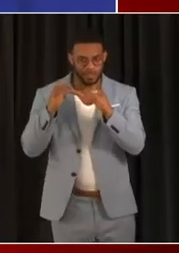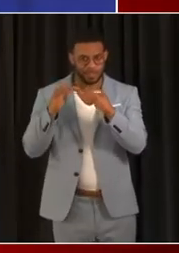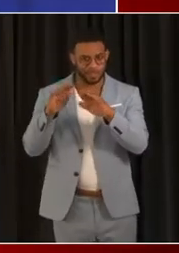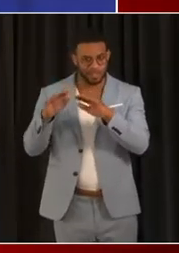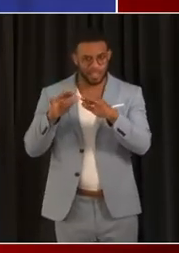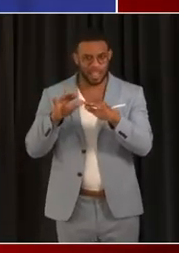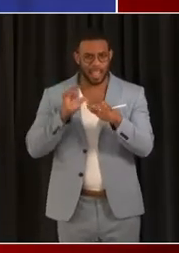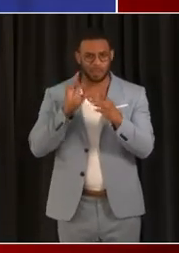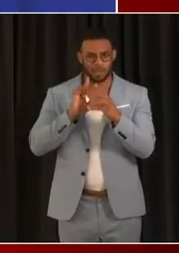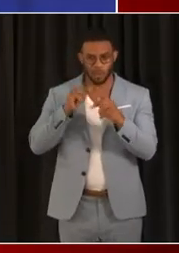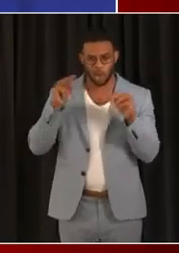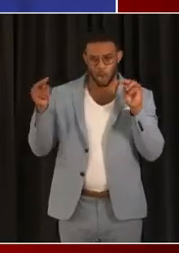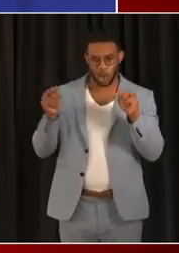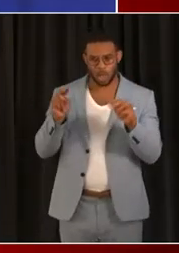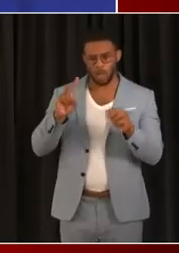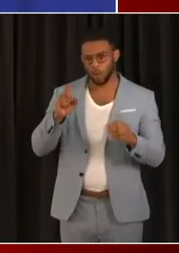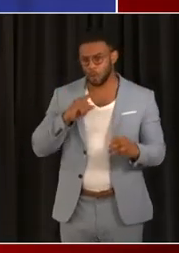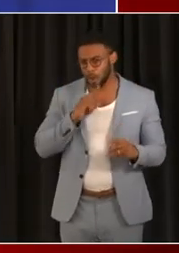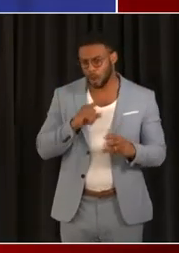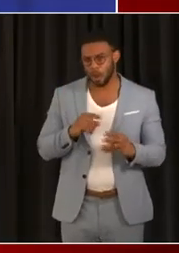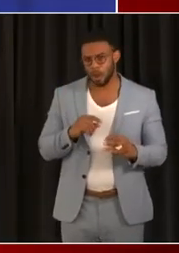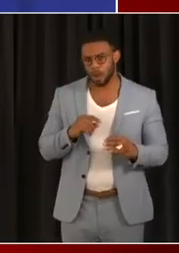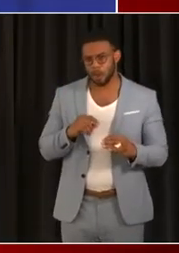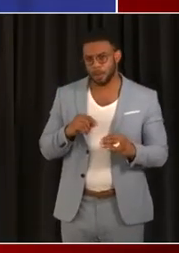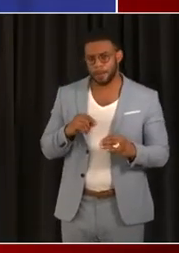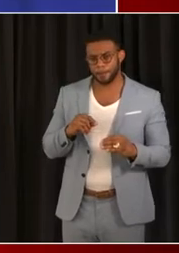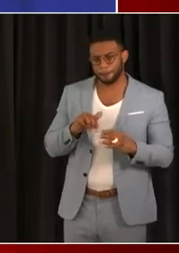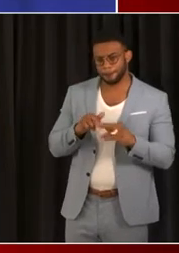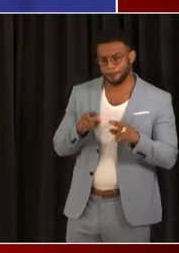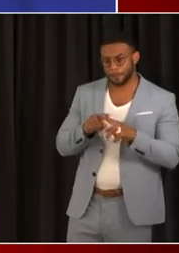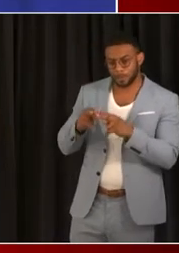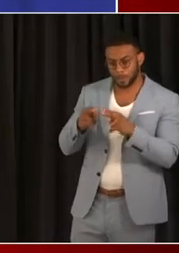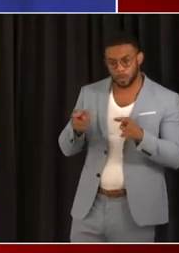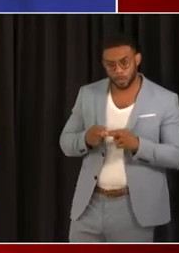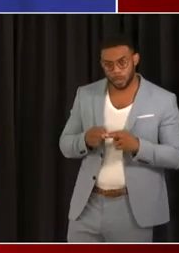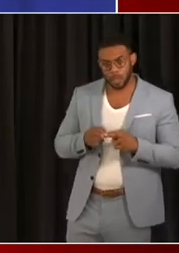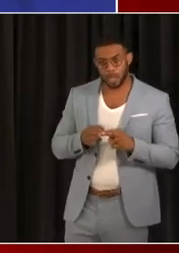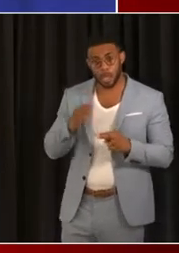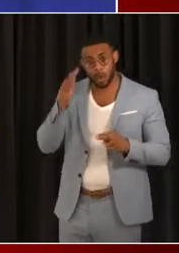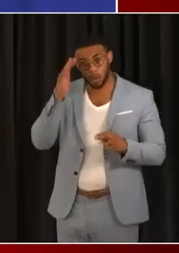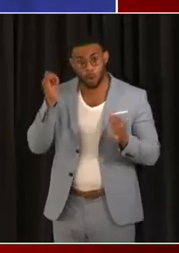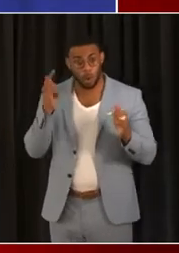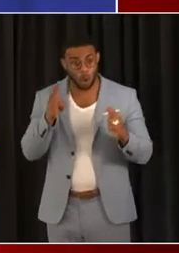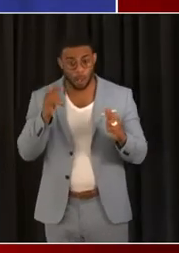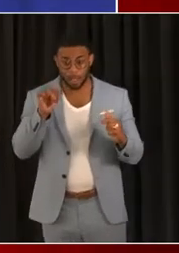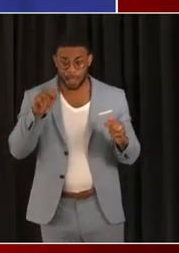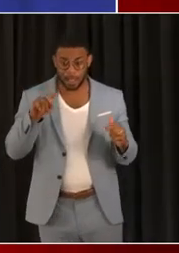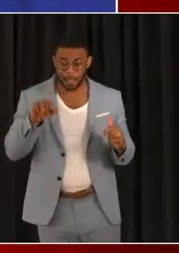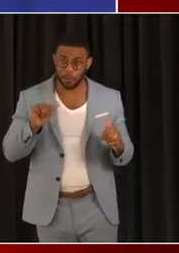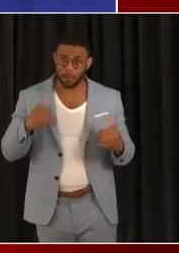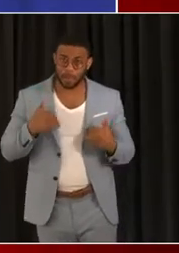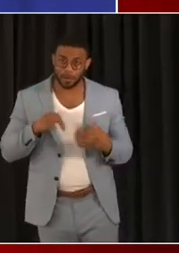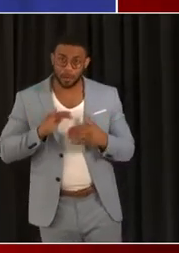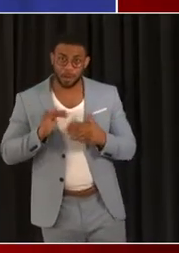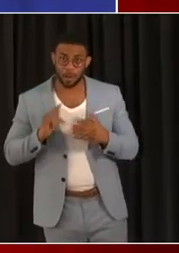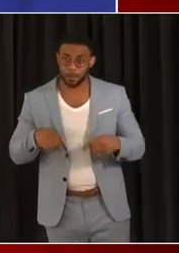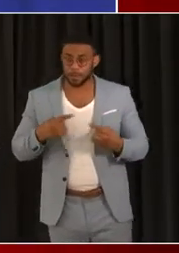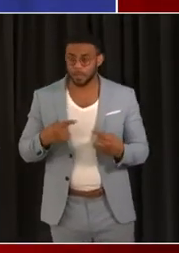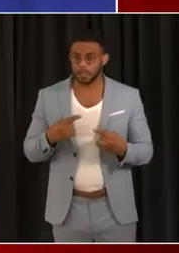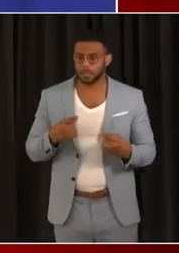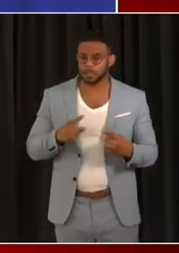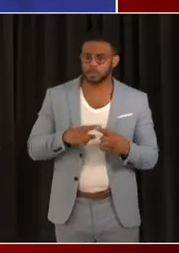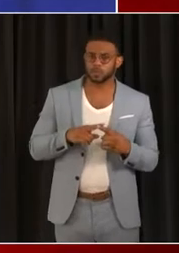is. But I would say when we look at where we are as a region, and knowing all of the assets that we have in our